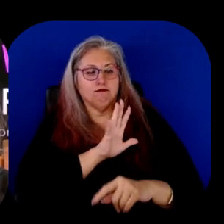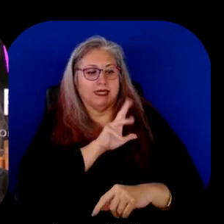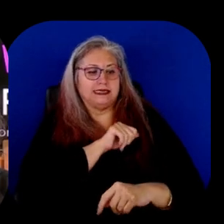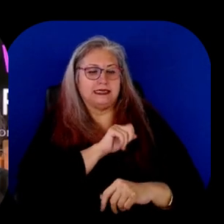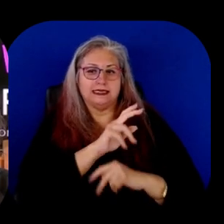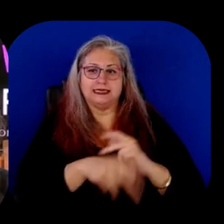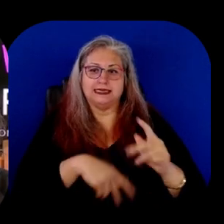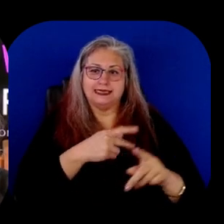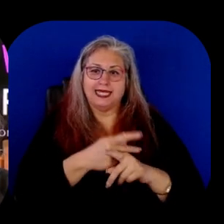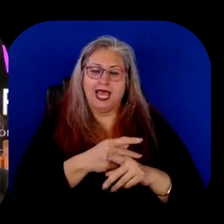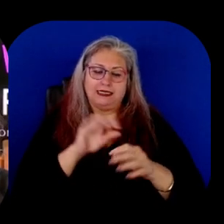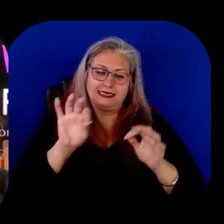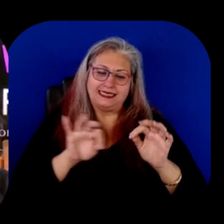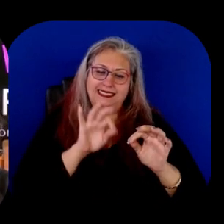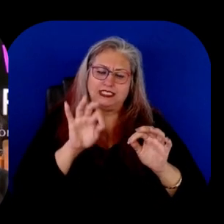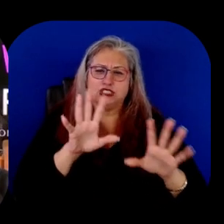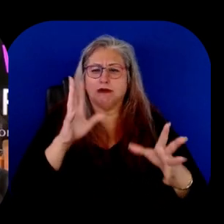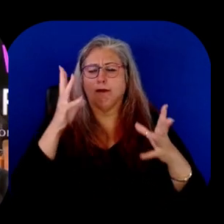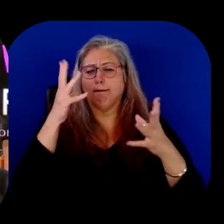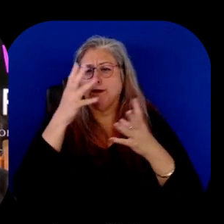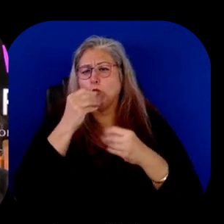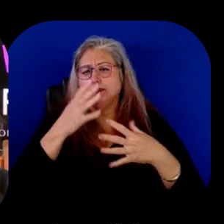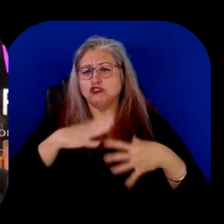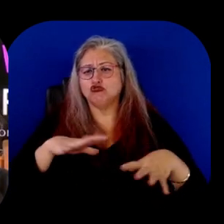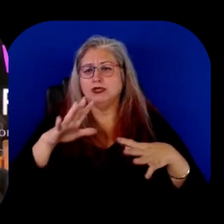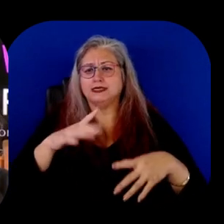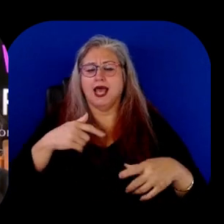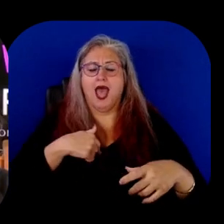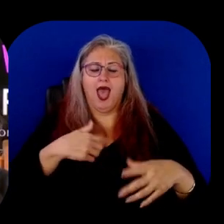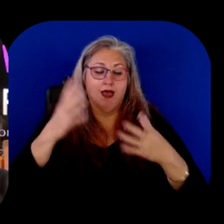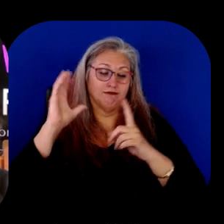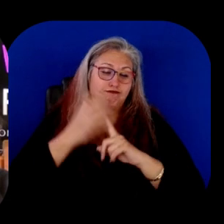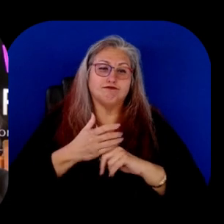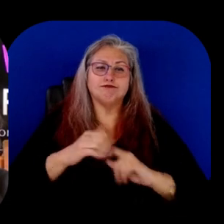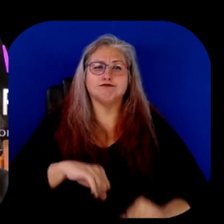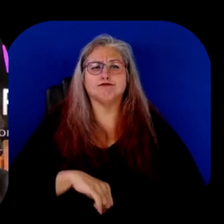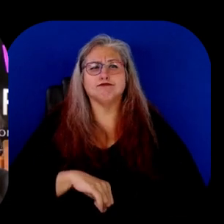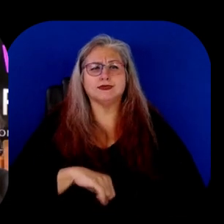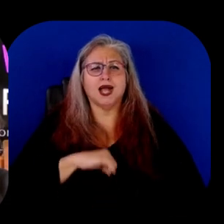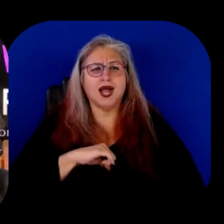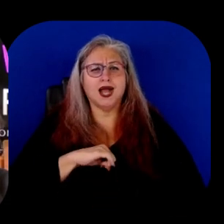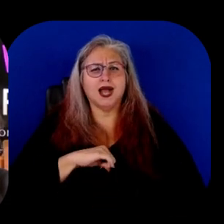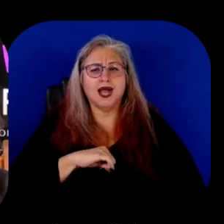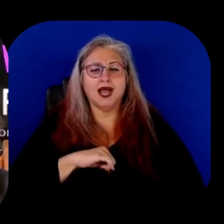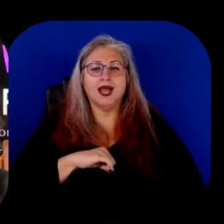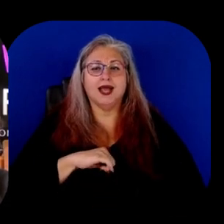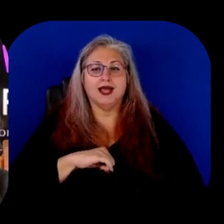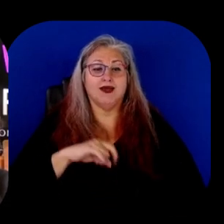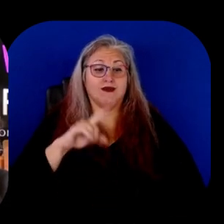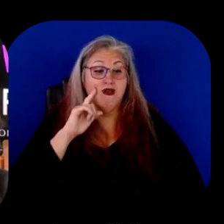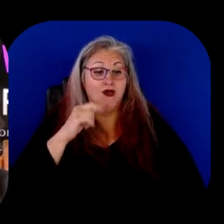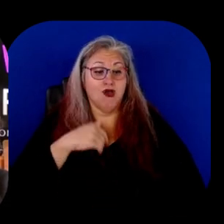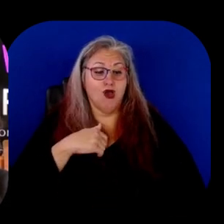Palestinian stitches, a beautiful dress that gave me so much pride. And for her, it